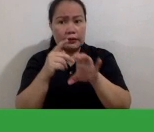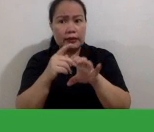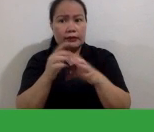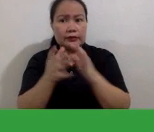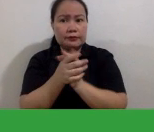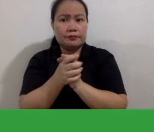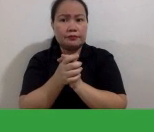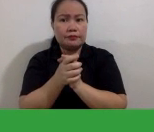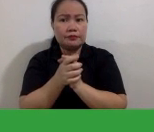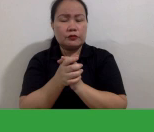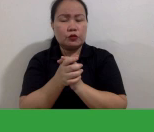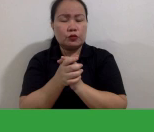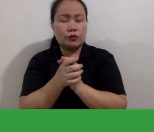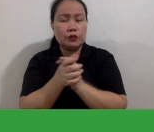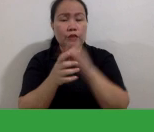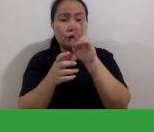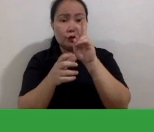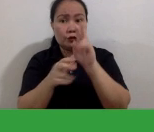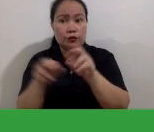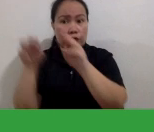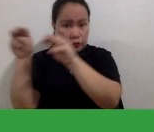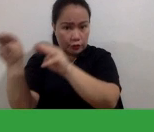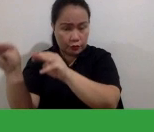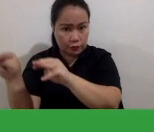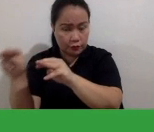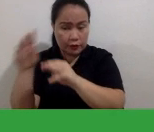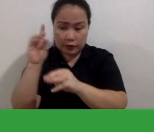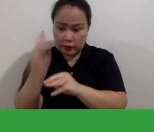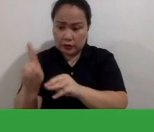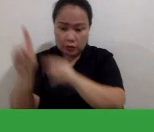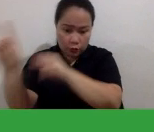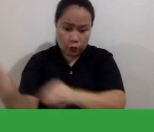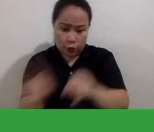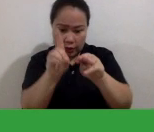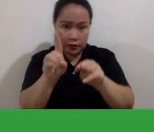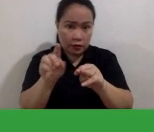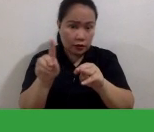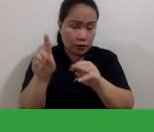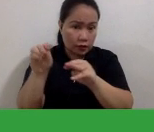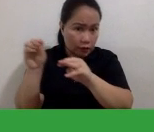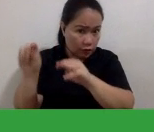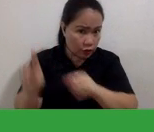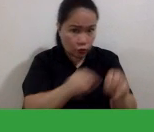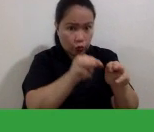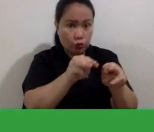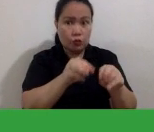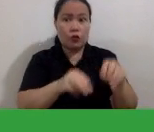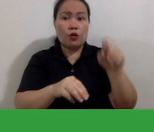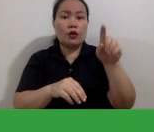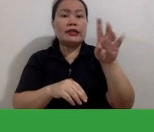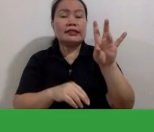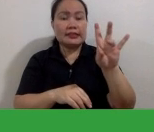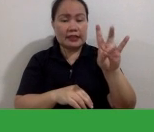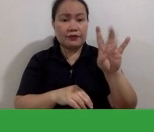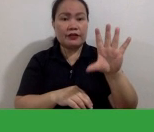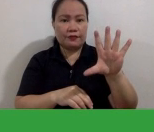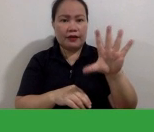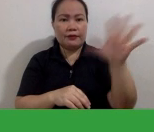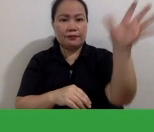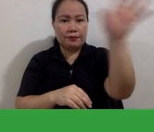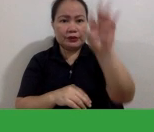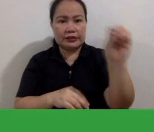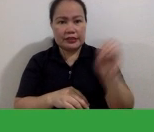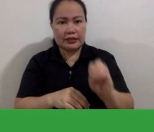and then move the decimal point 2 units to the right. So, pag minove natin, 1, 2, so therefore, this